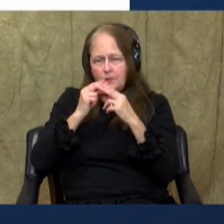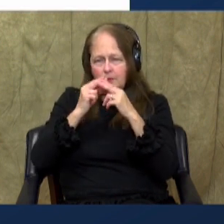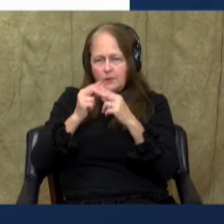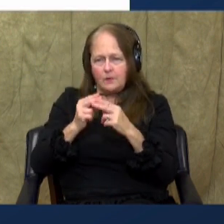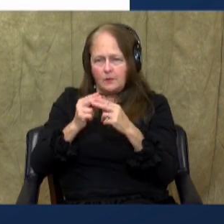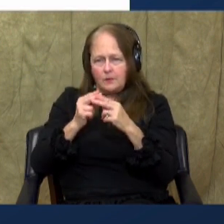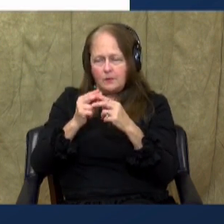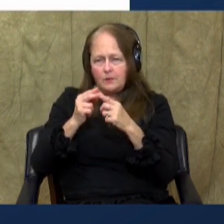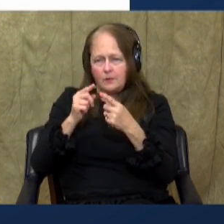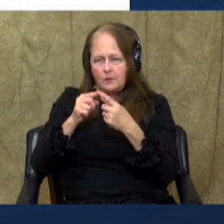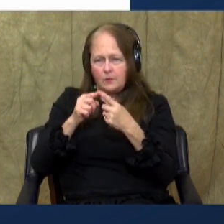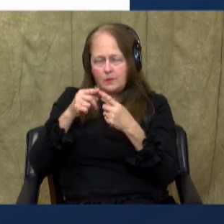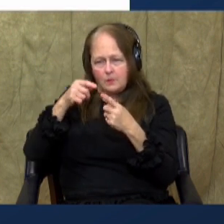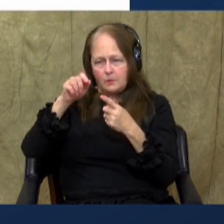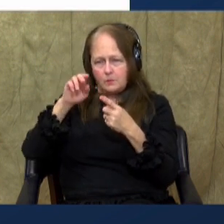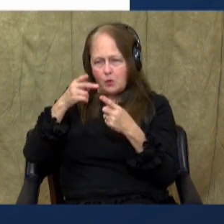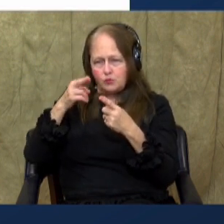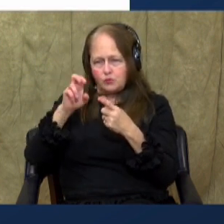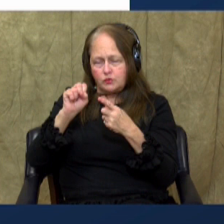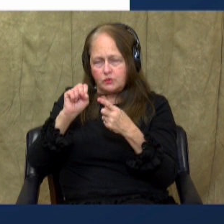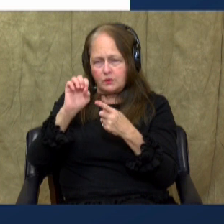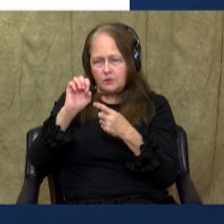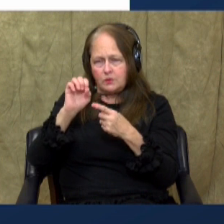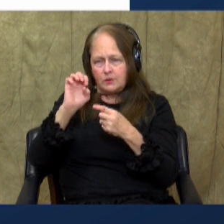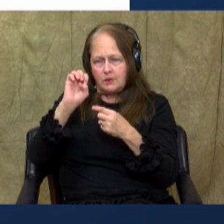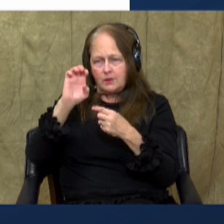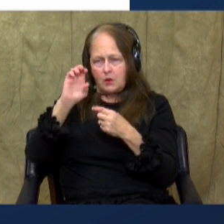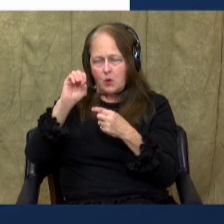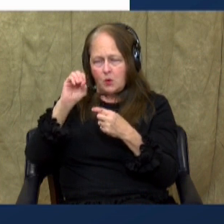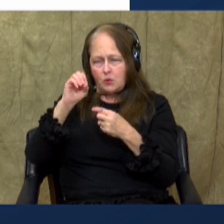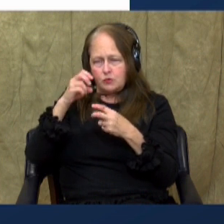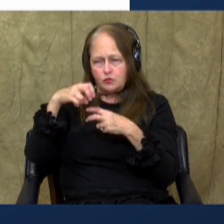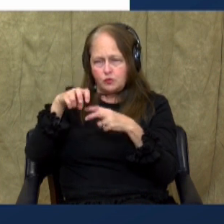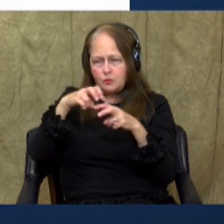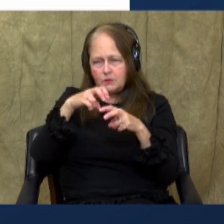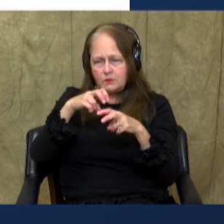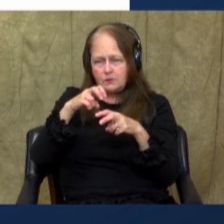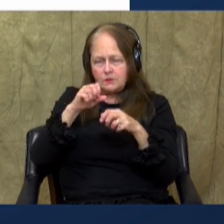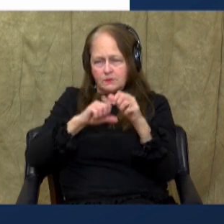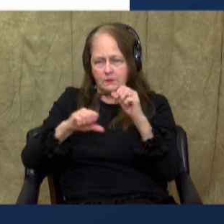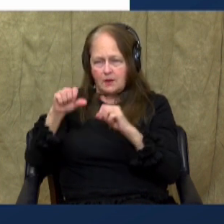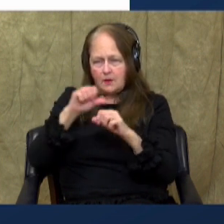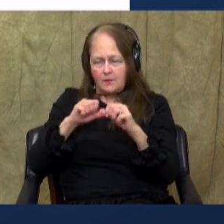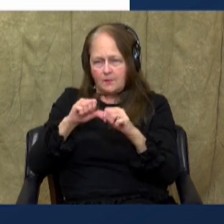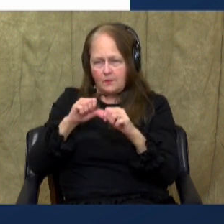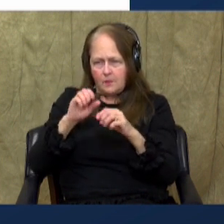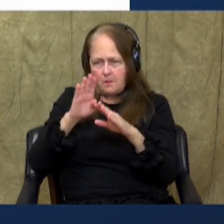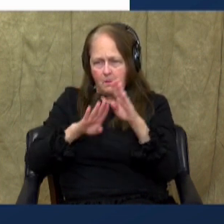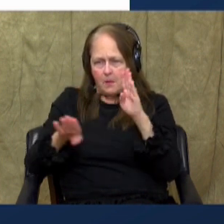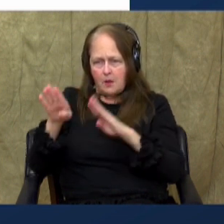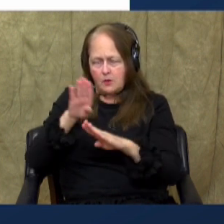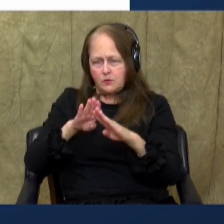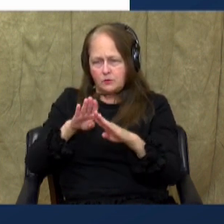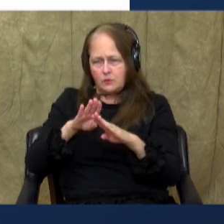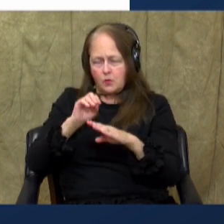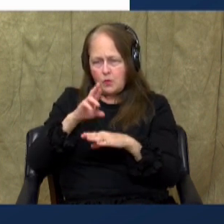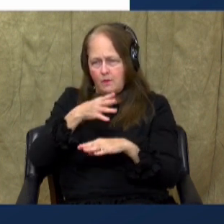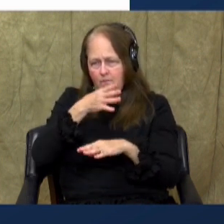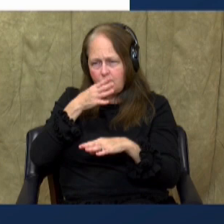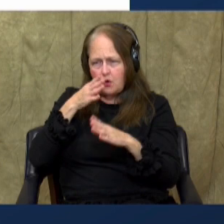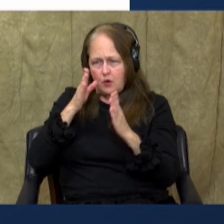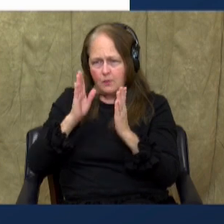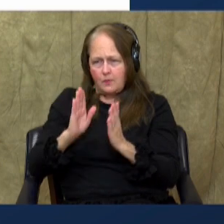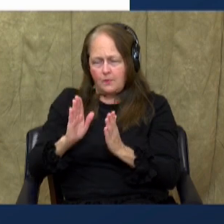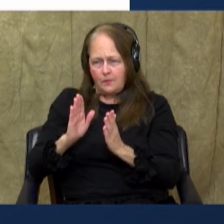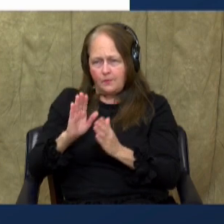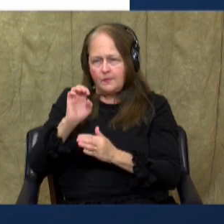for that, is it poachers, ecotourists, science, biologists, or subsistence farmers? And